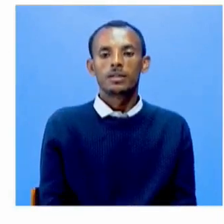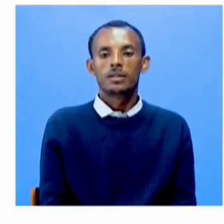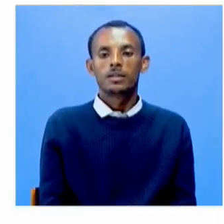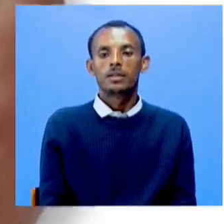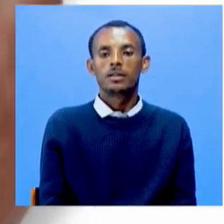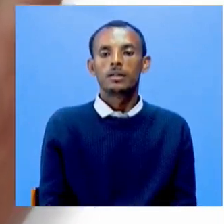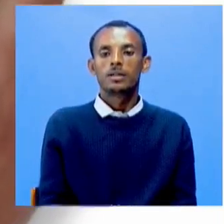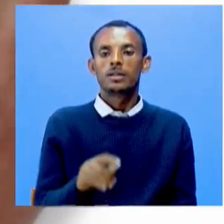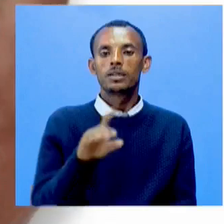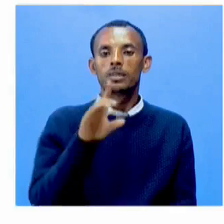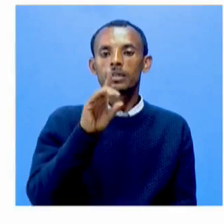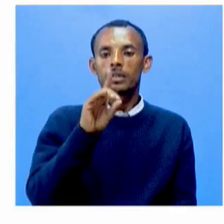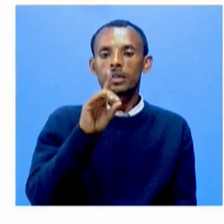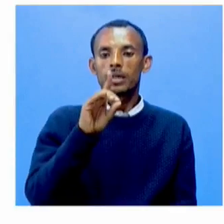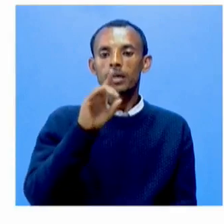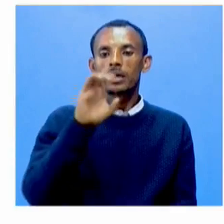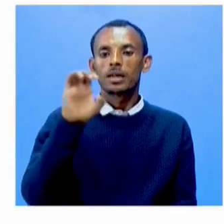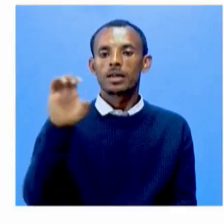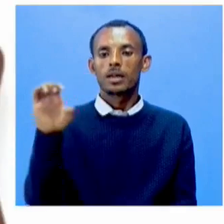triangle